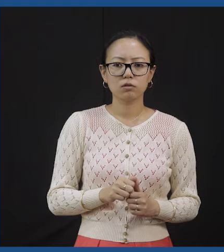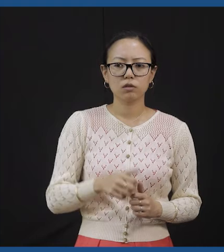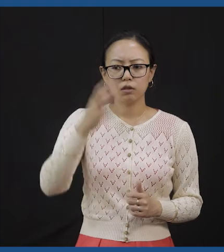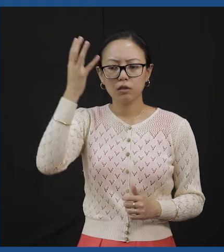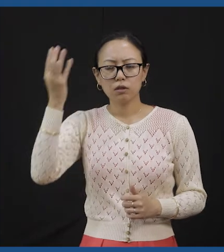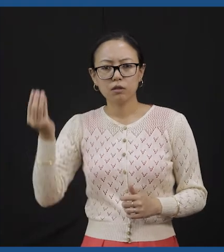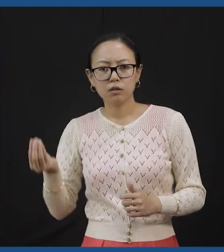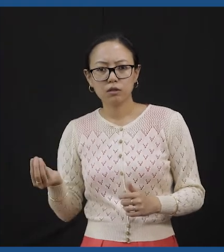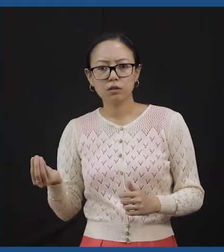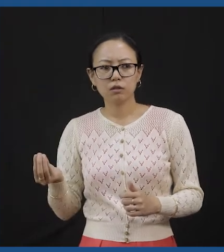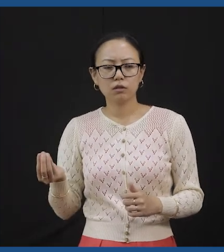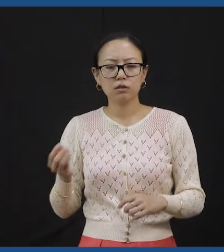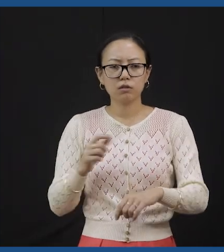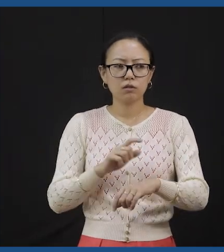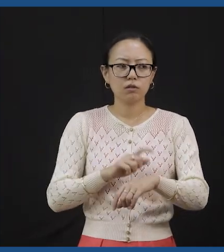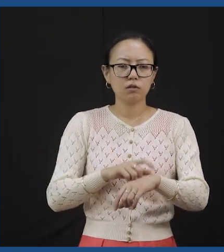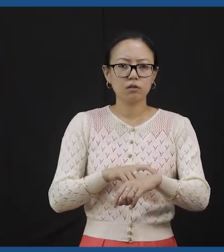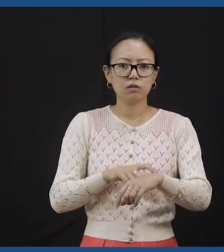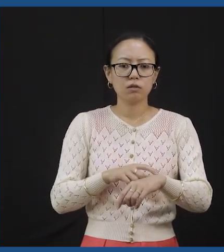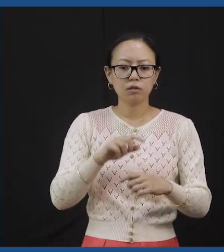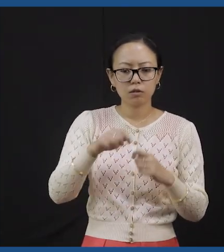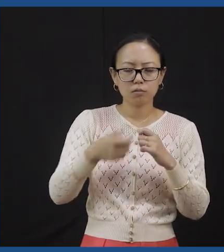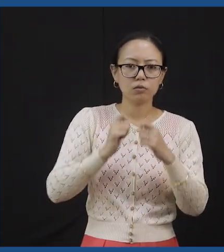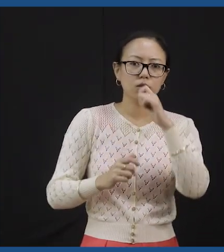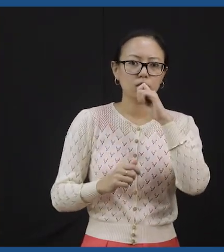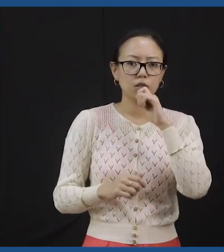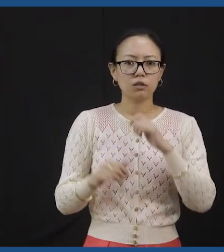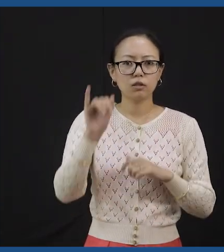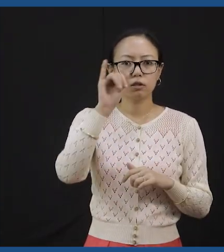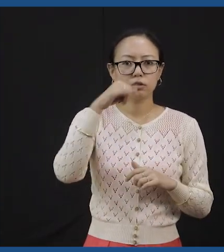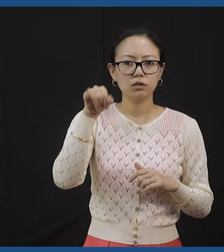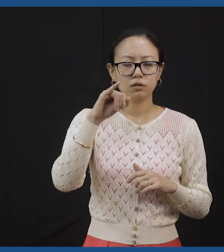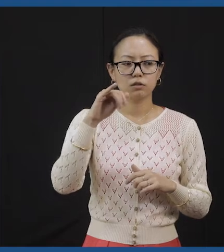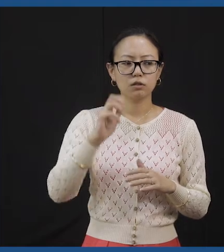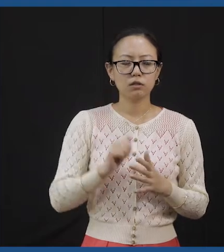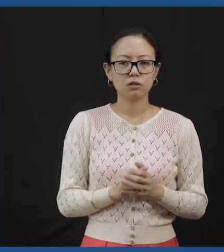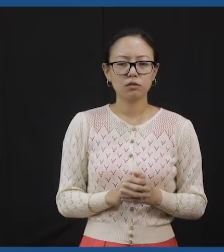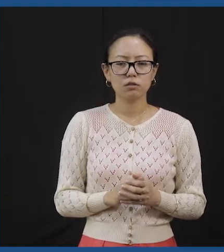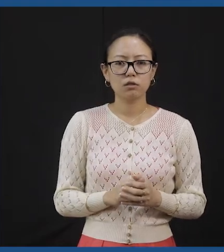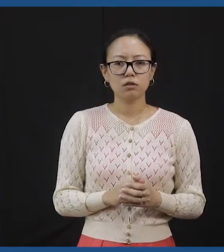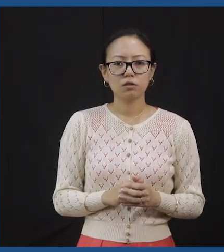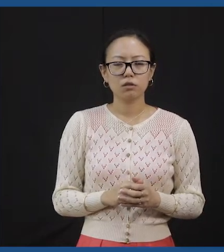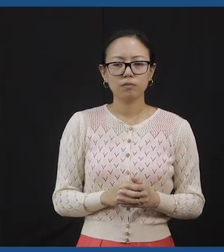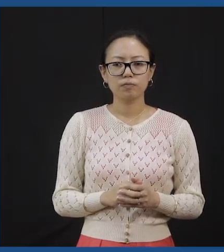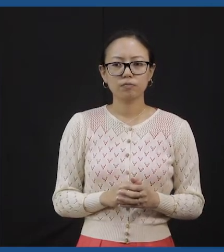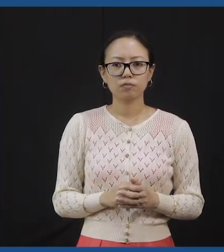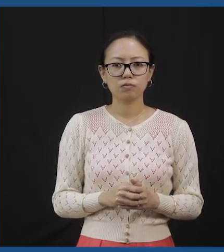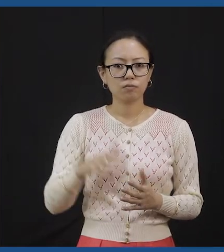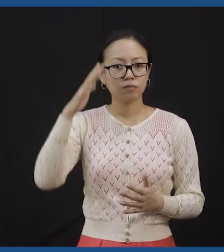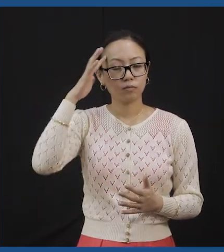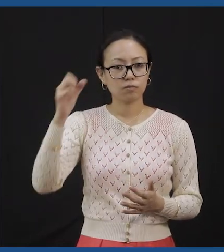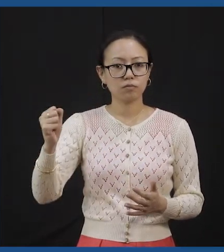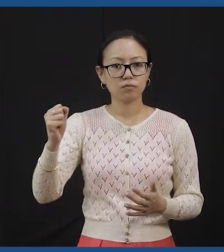bananas at the end of the day is 6. Now let's arrange in a column. That is 35